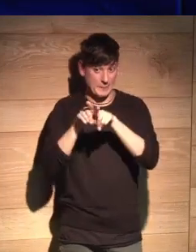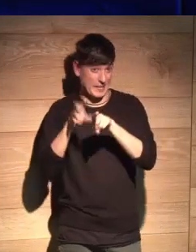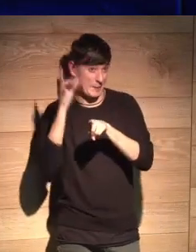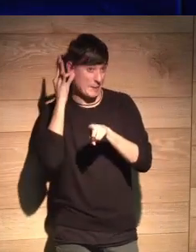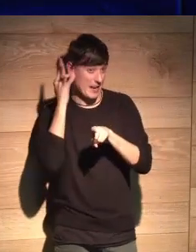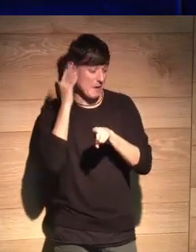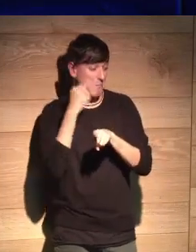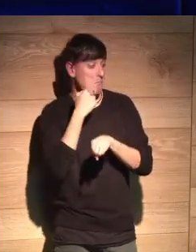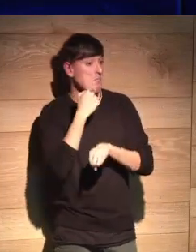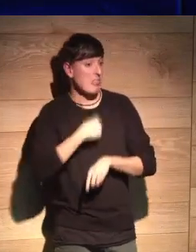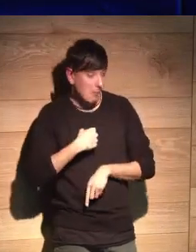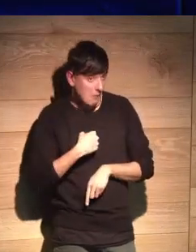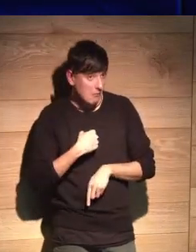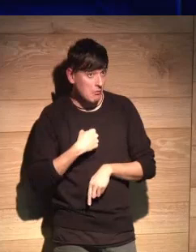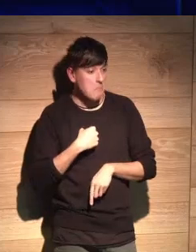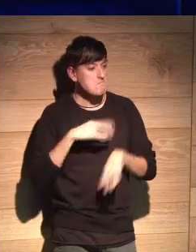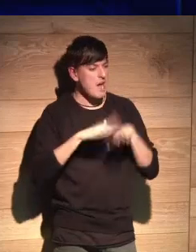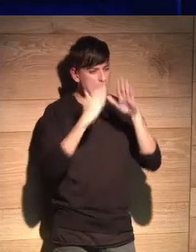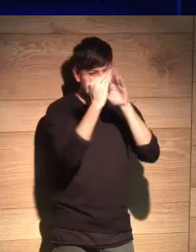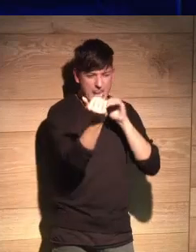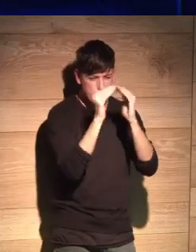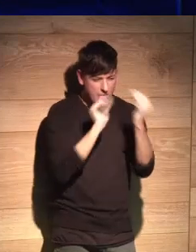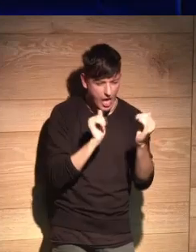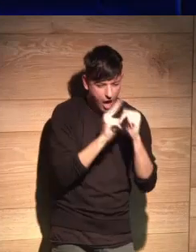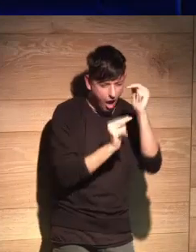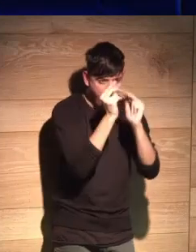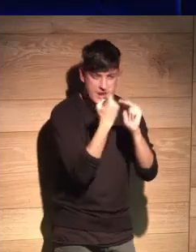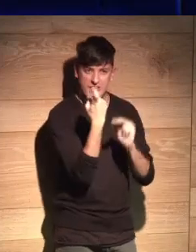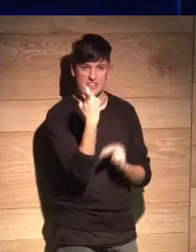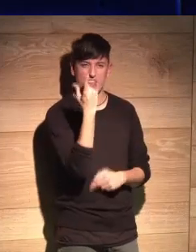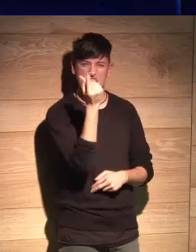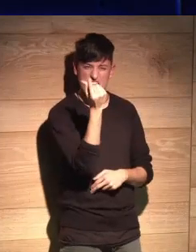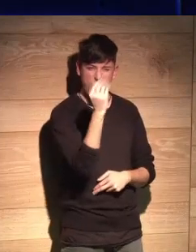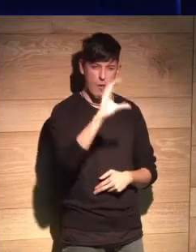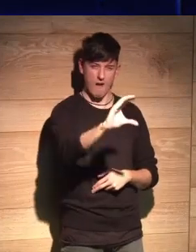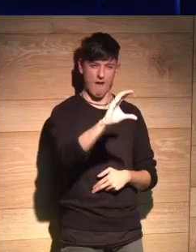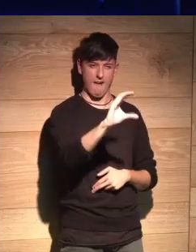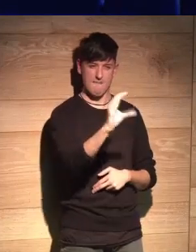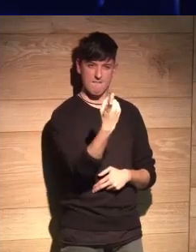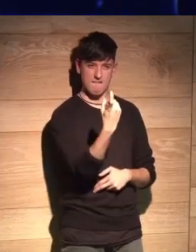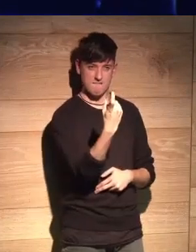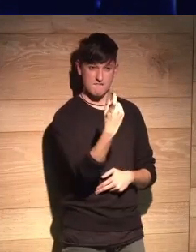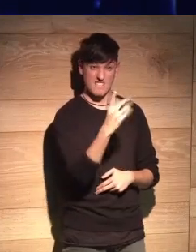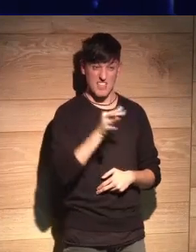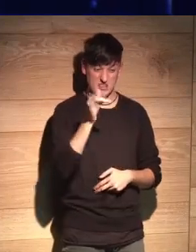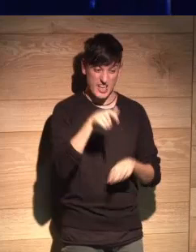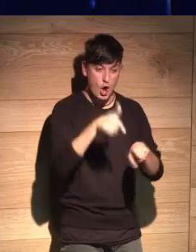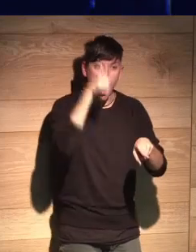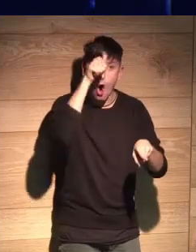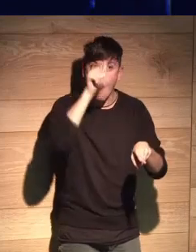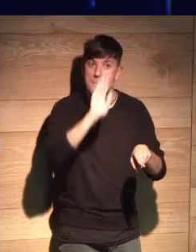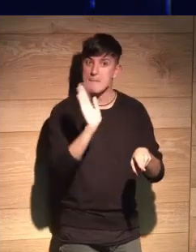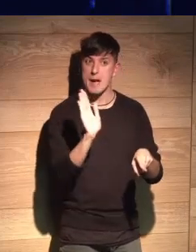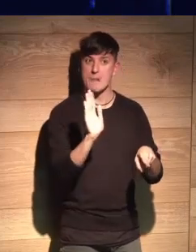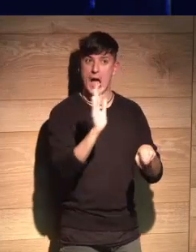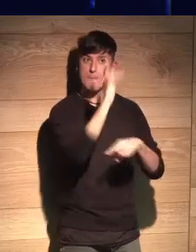is changing your plans, told me. I had to have a lot of money to build a pyramid. They